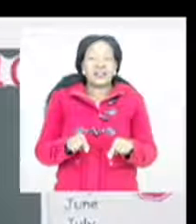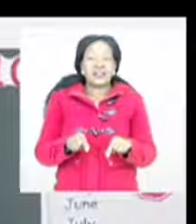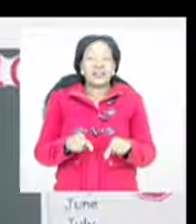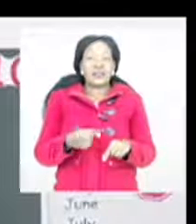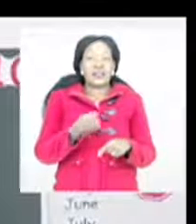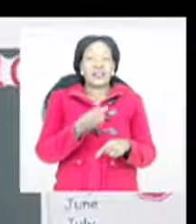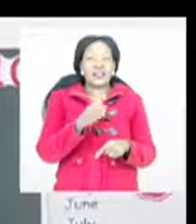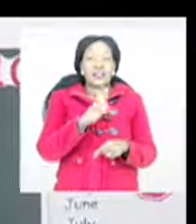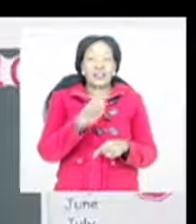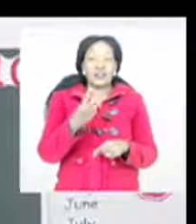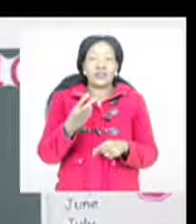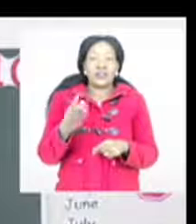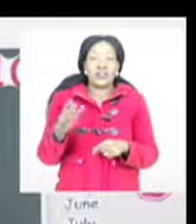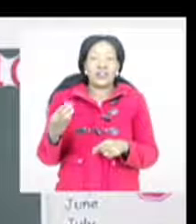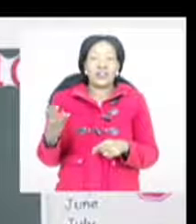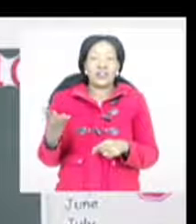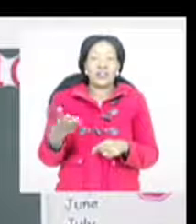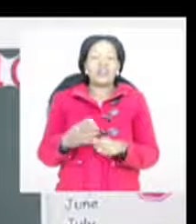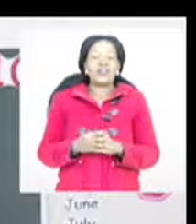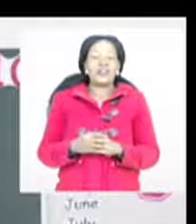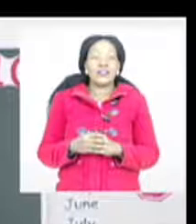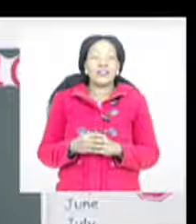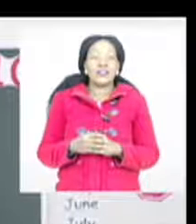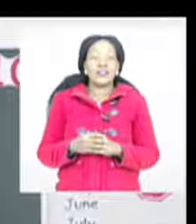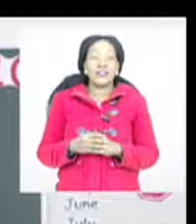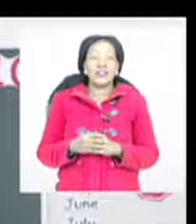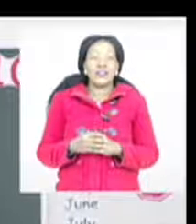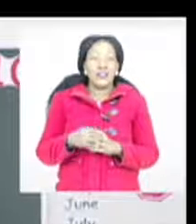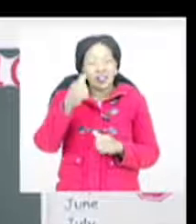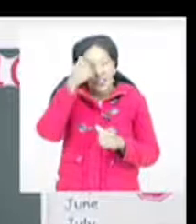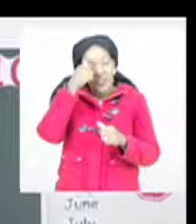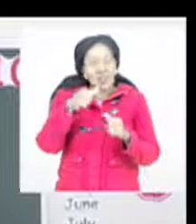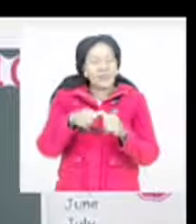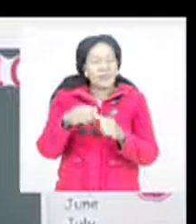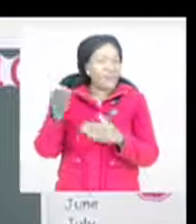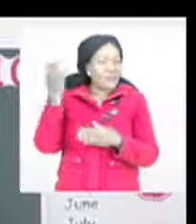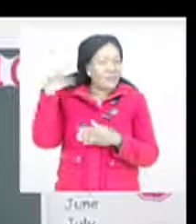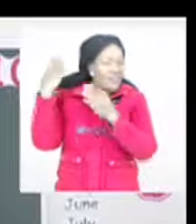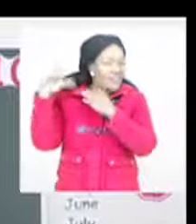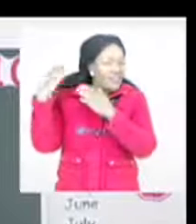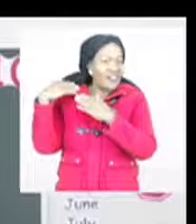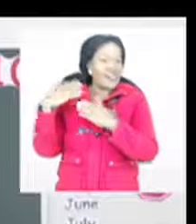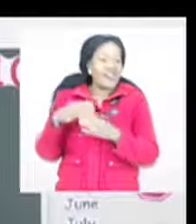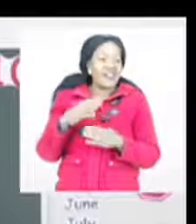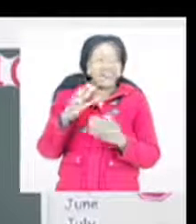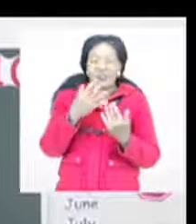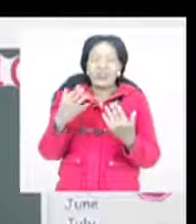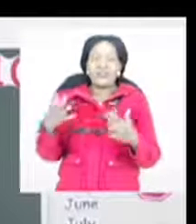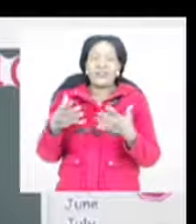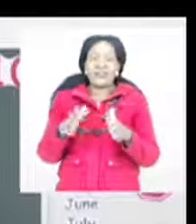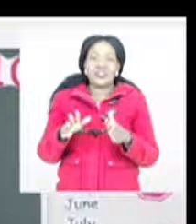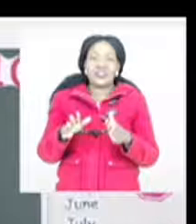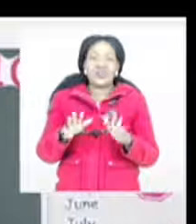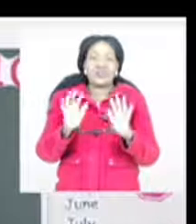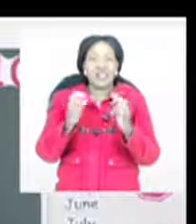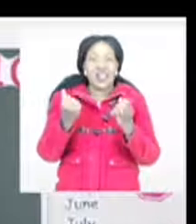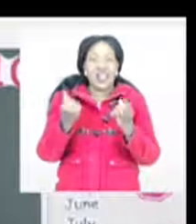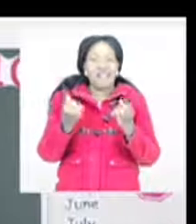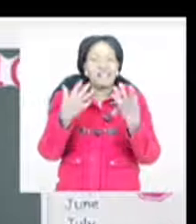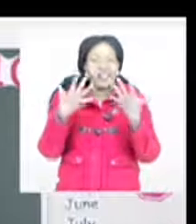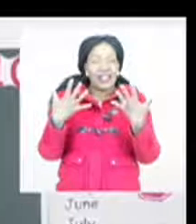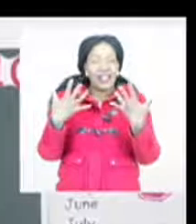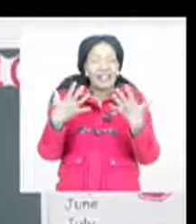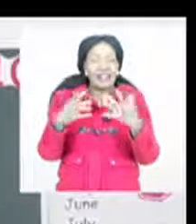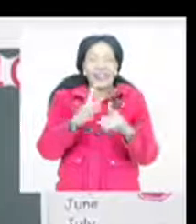know you can remember from all your previous lessons how nice it is to count. We say we have 10 fingers, we have